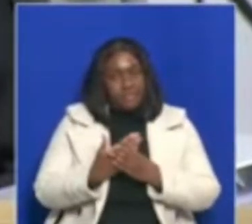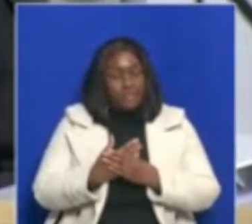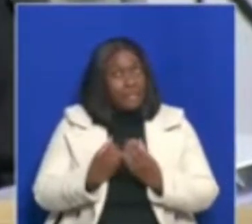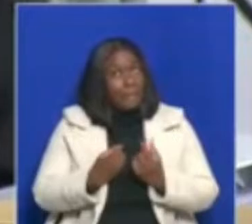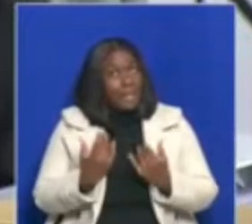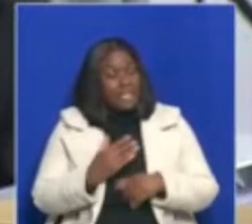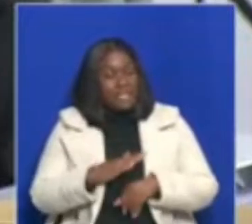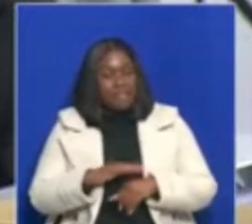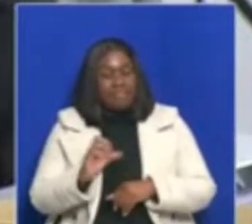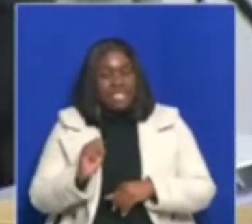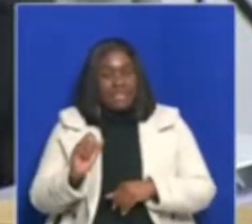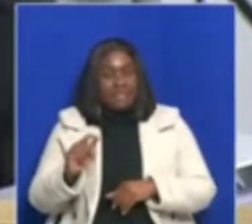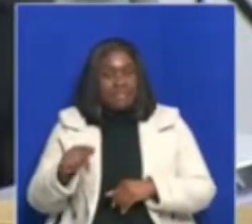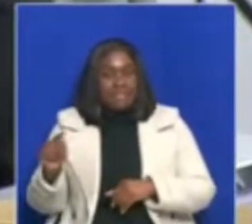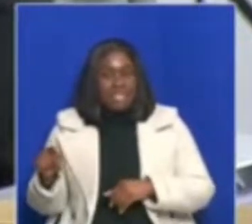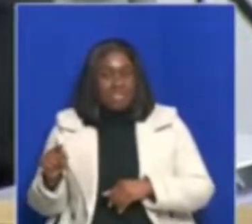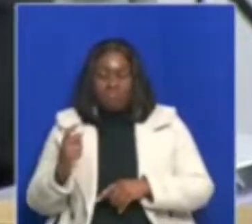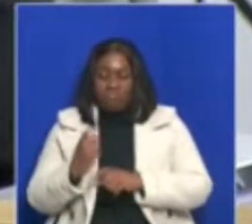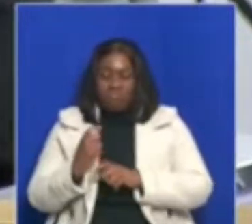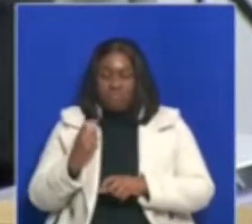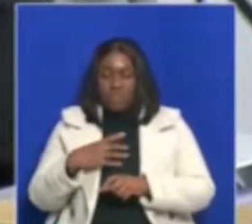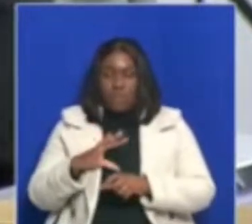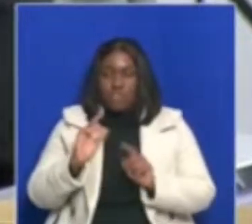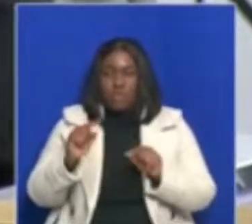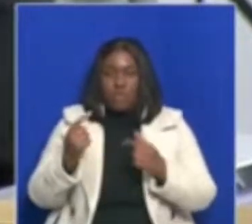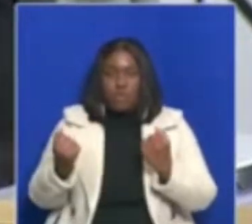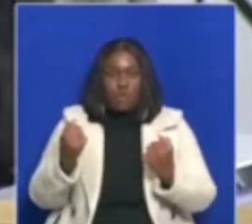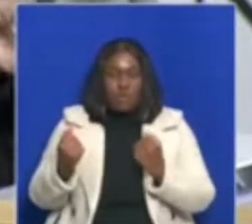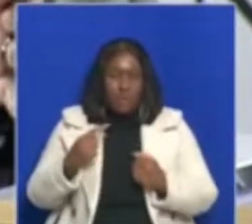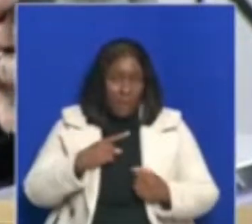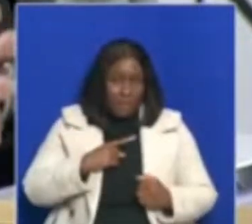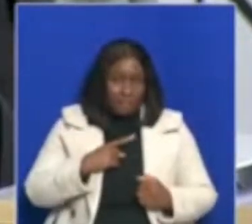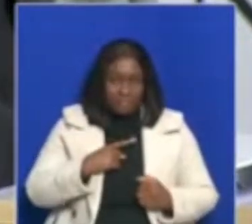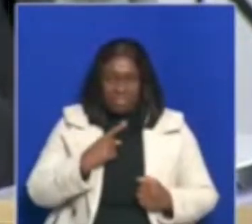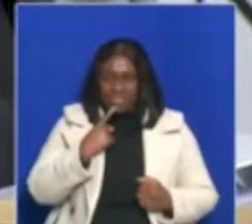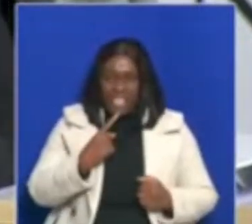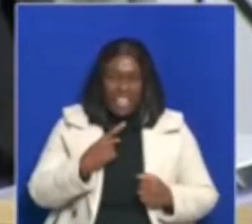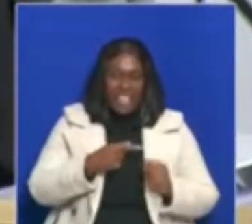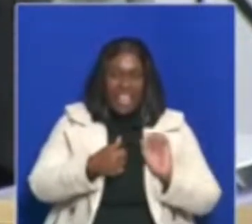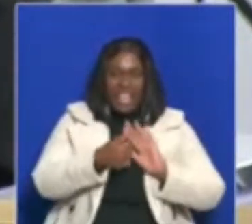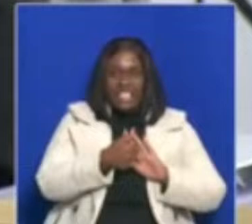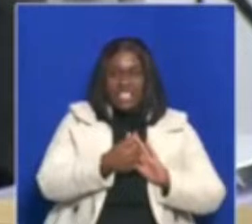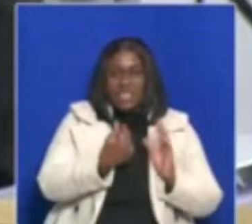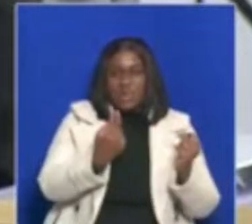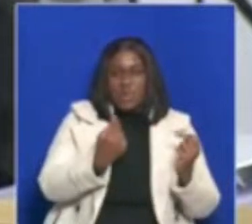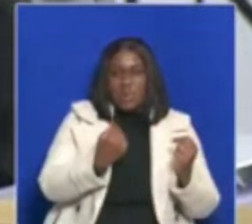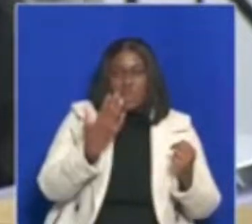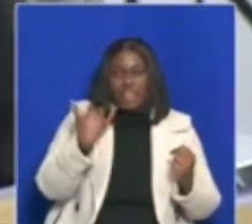prosecute, citing that the act was a new act at that time in